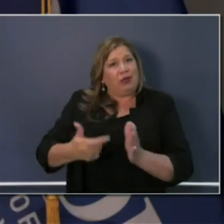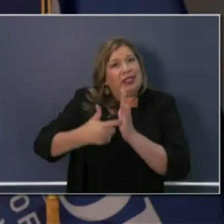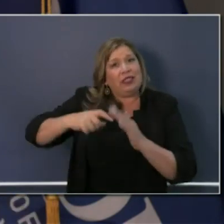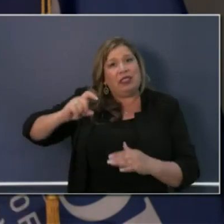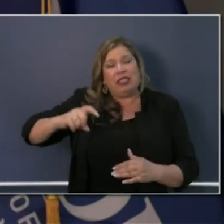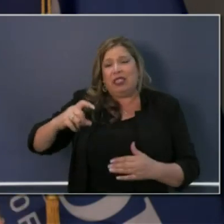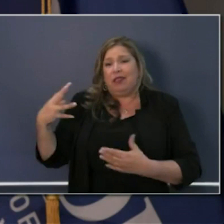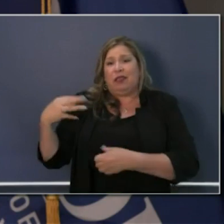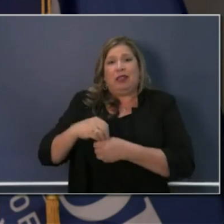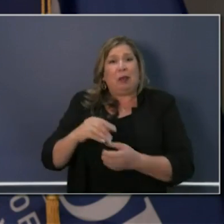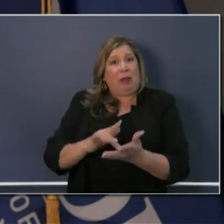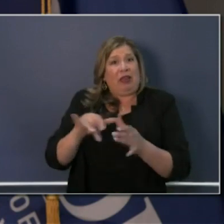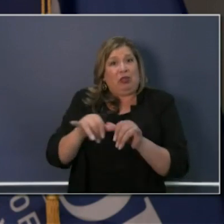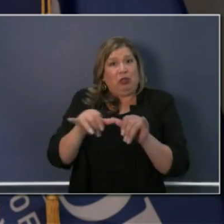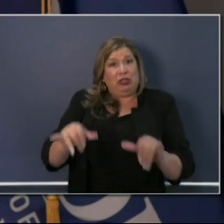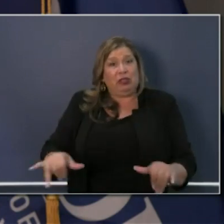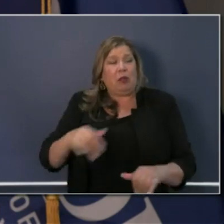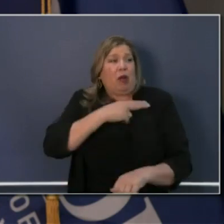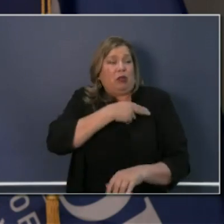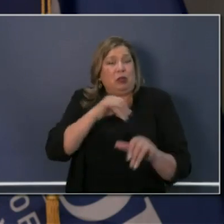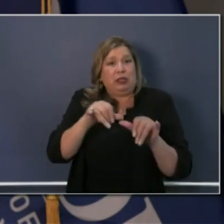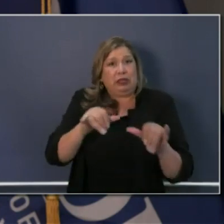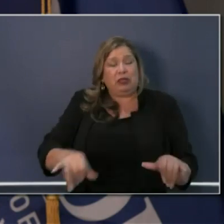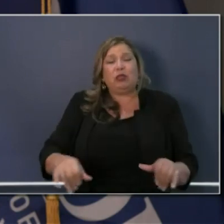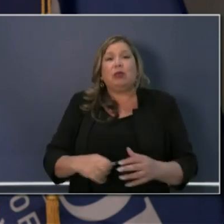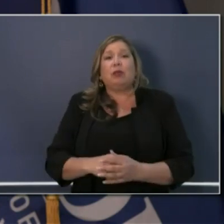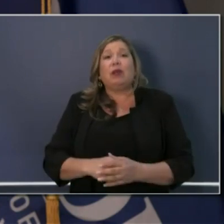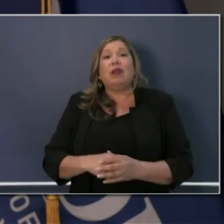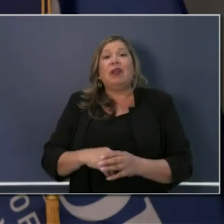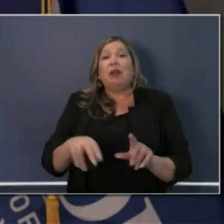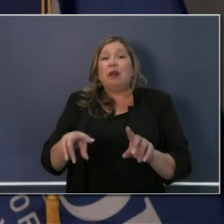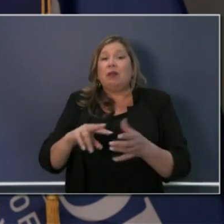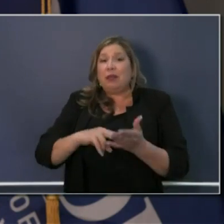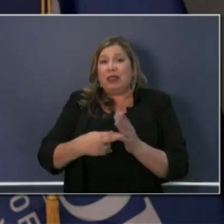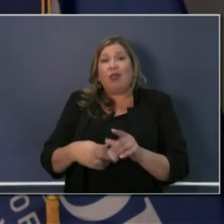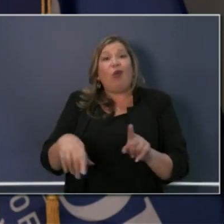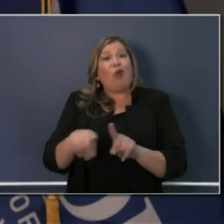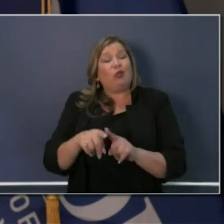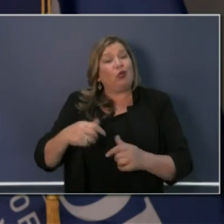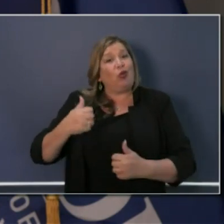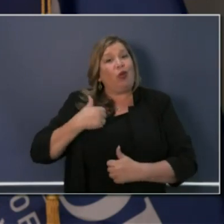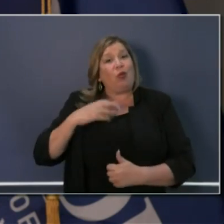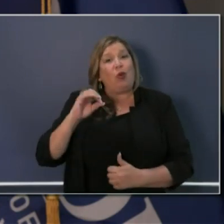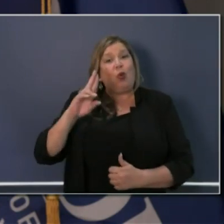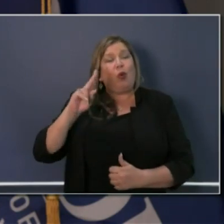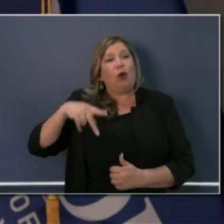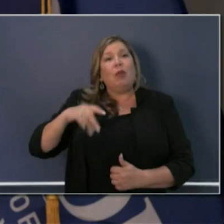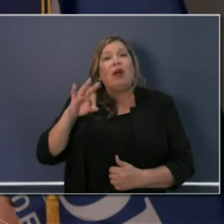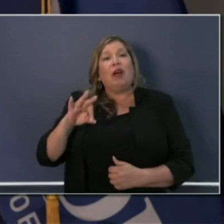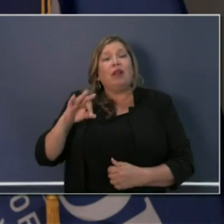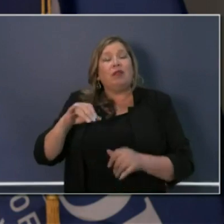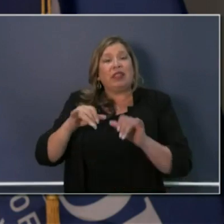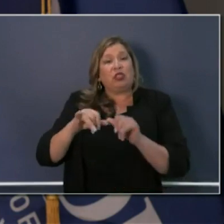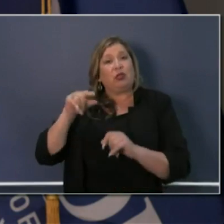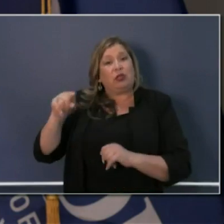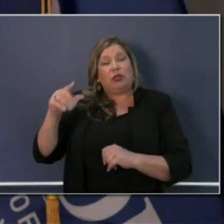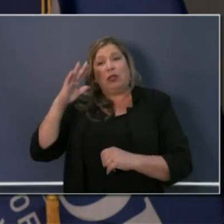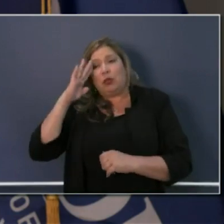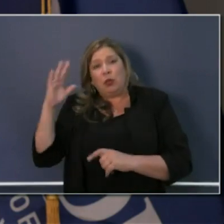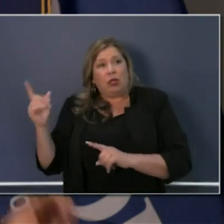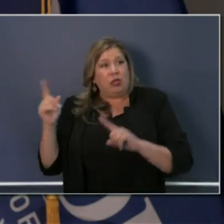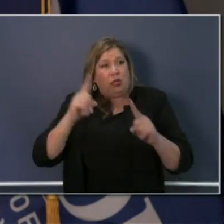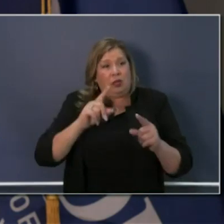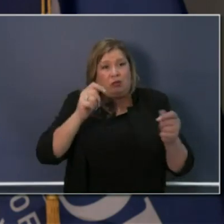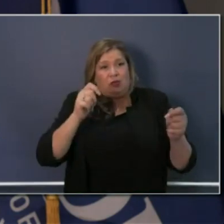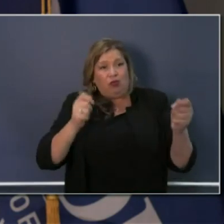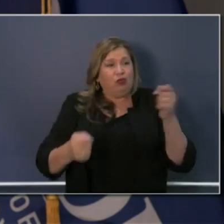system. That includes, by the way, support from the Army Corps of Engineers, which were out here yesterday talking about how quickly they can convert those hotel